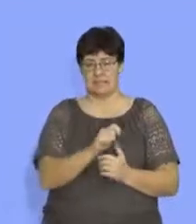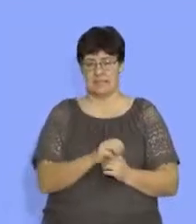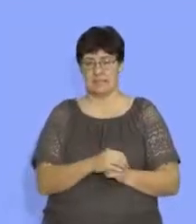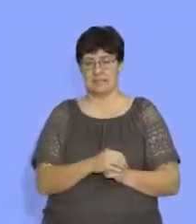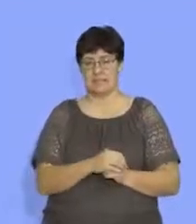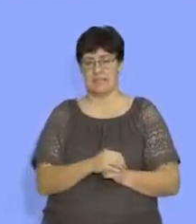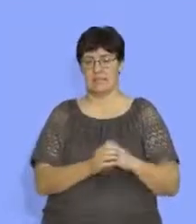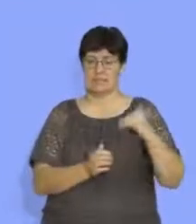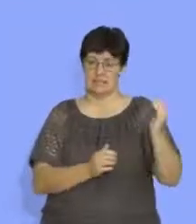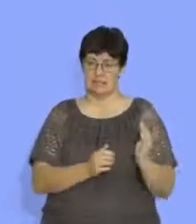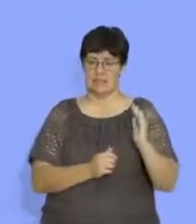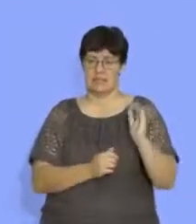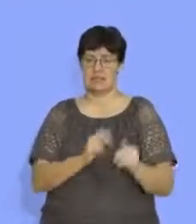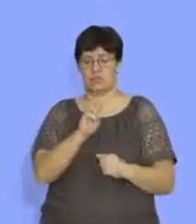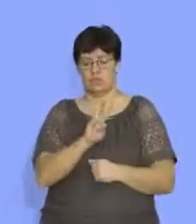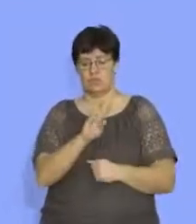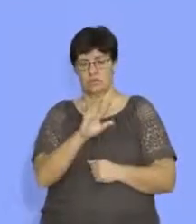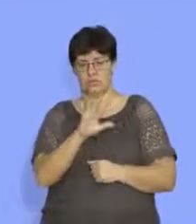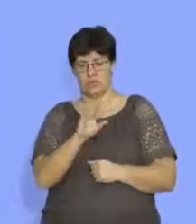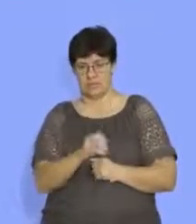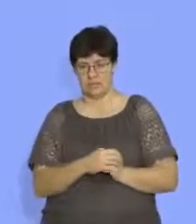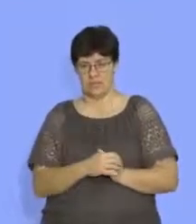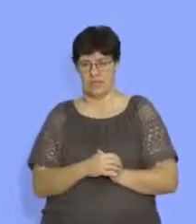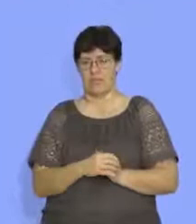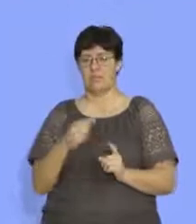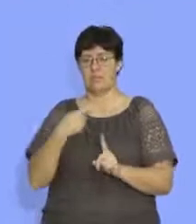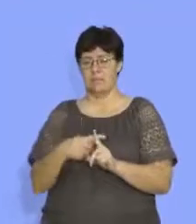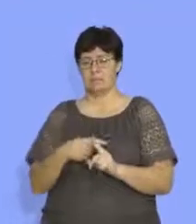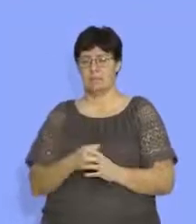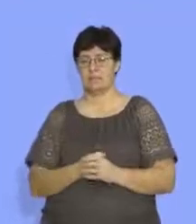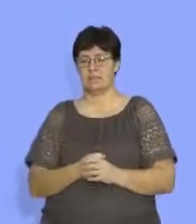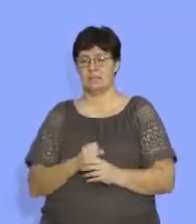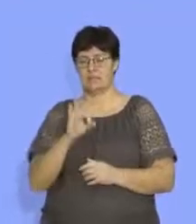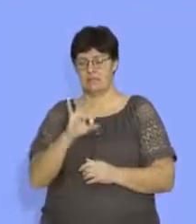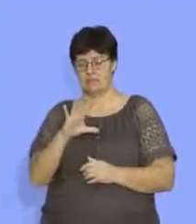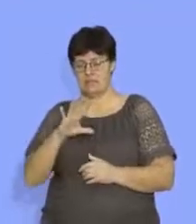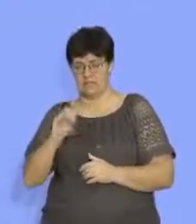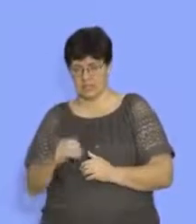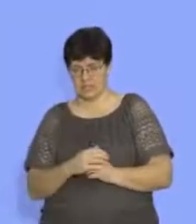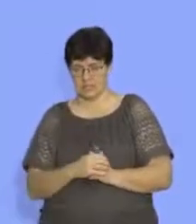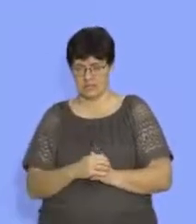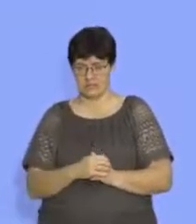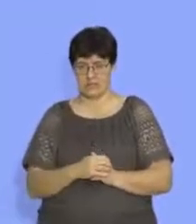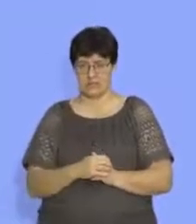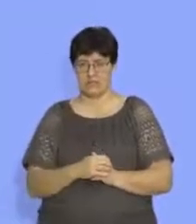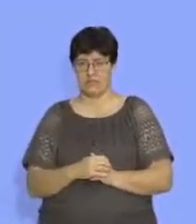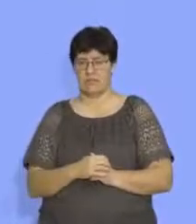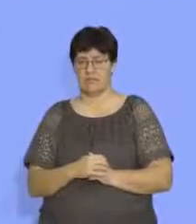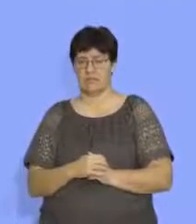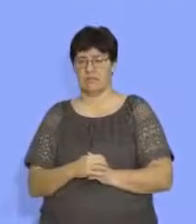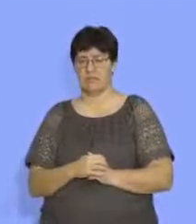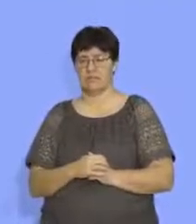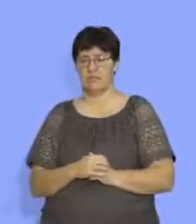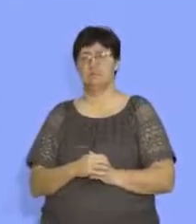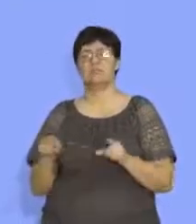and that will be T into 250 plus the